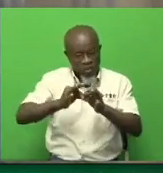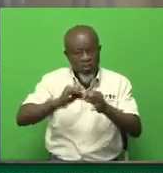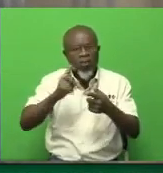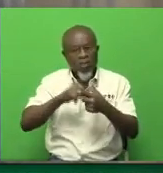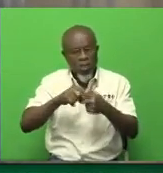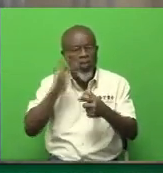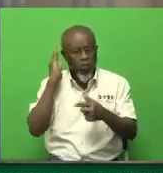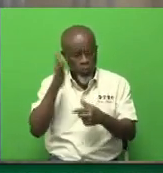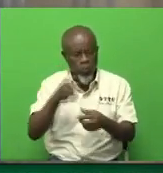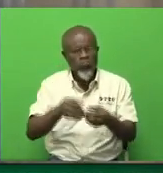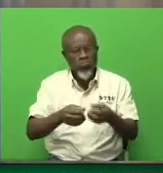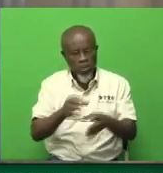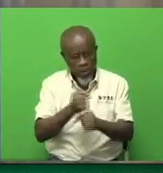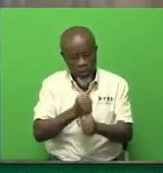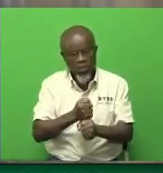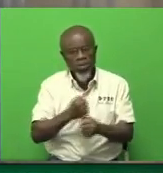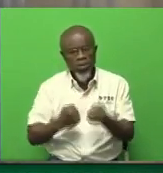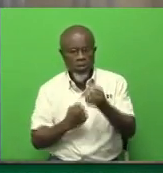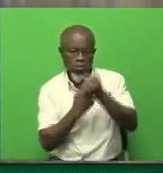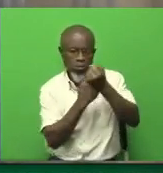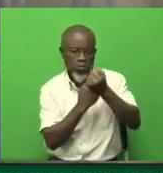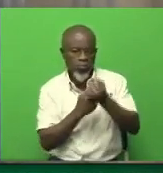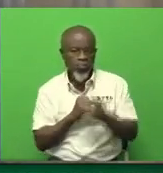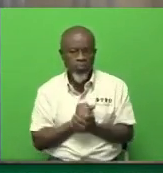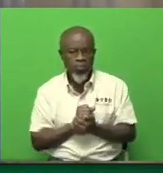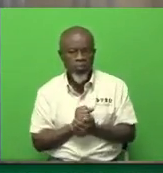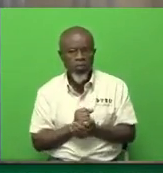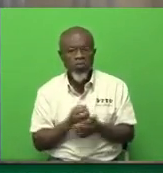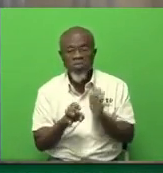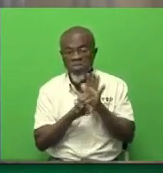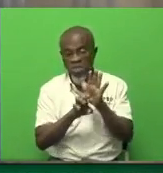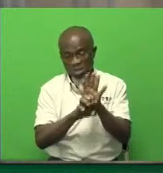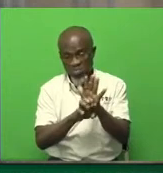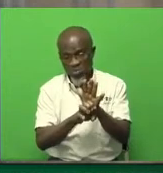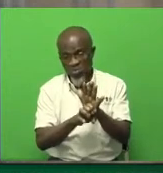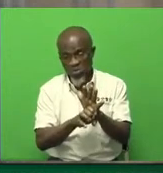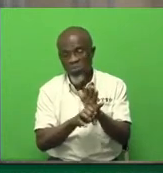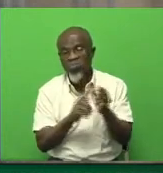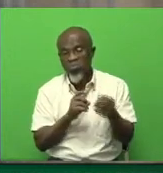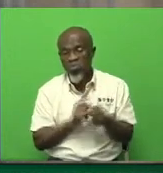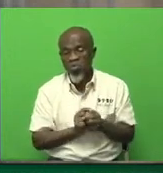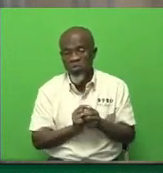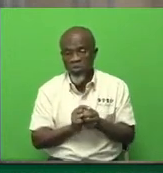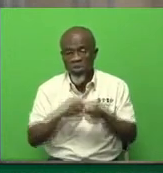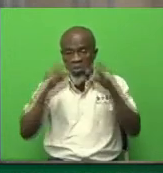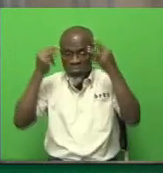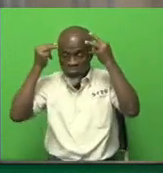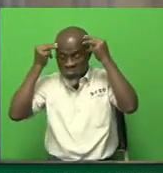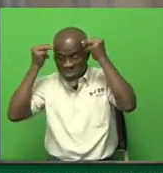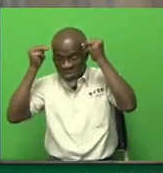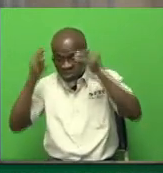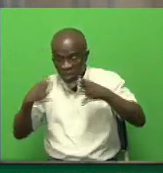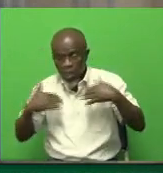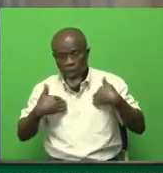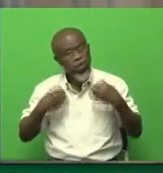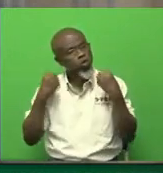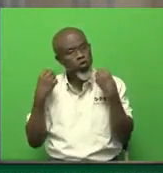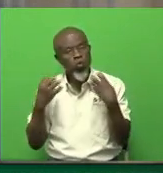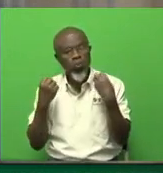our concerns including that the minister had too much involvement in snsi